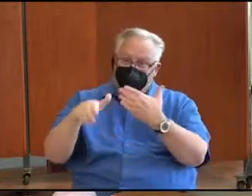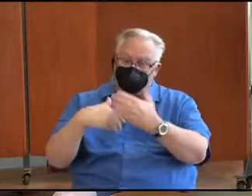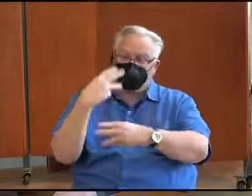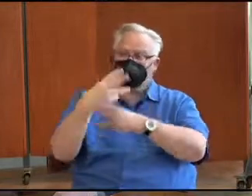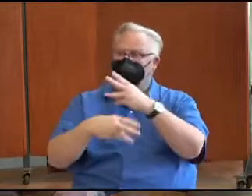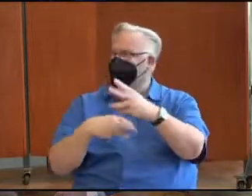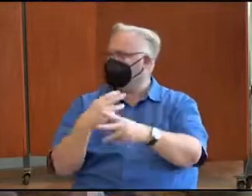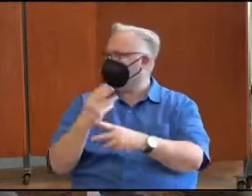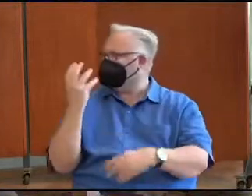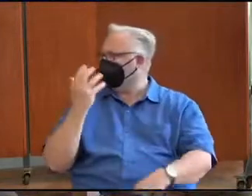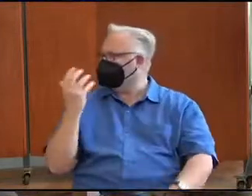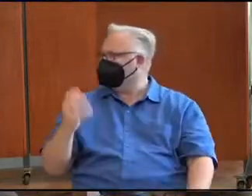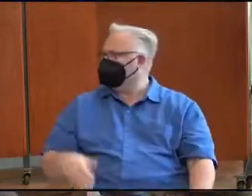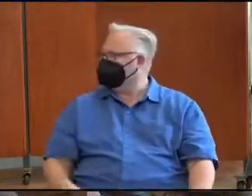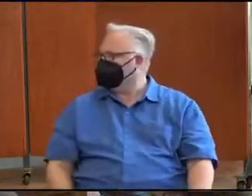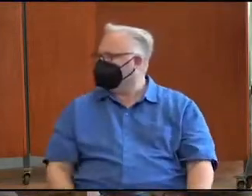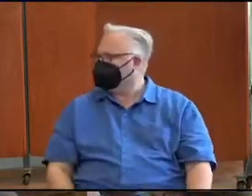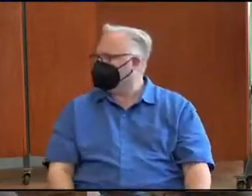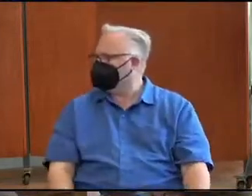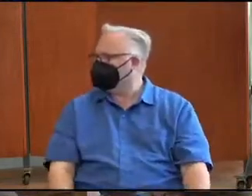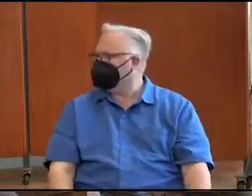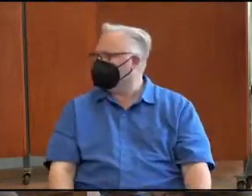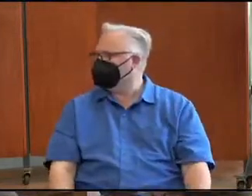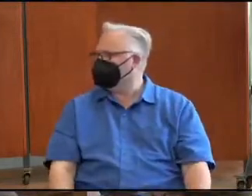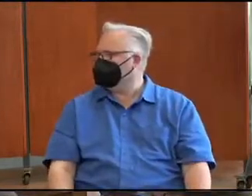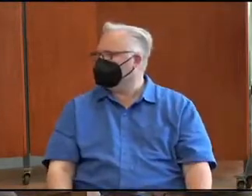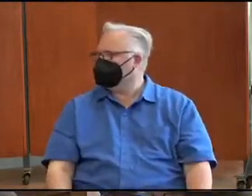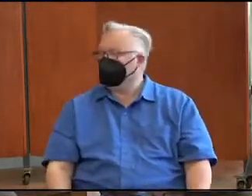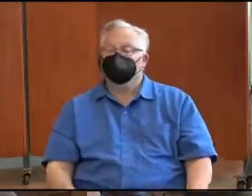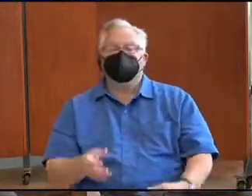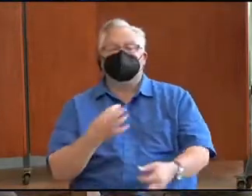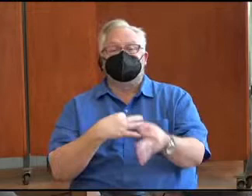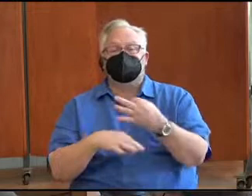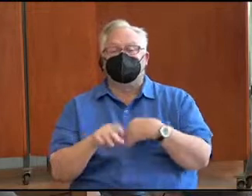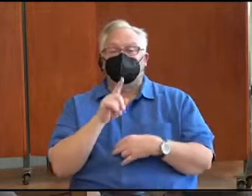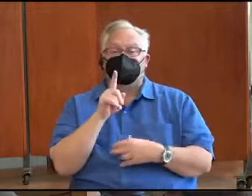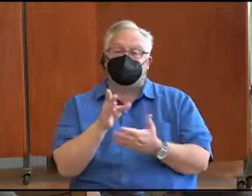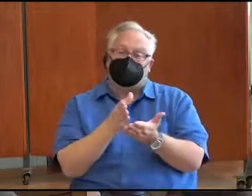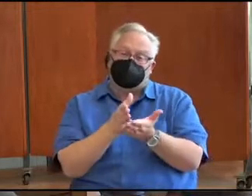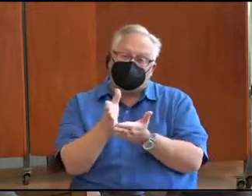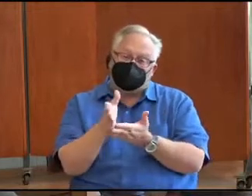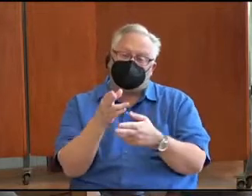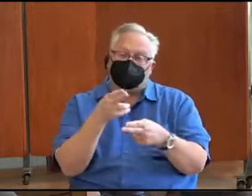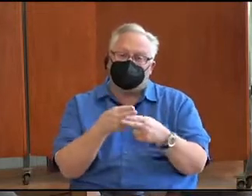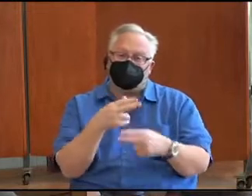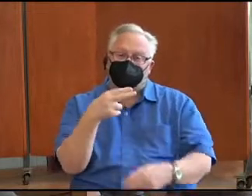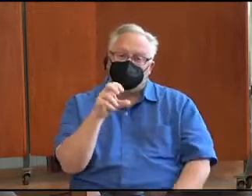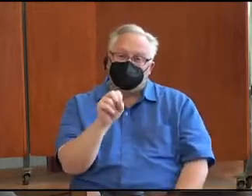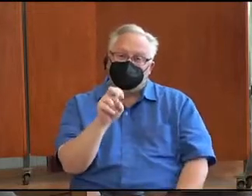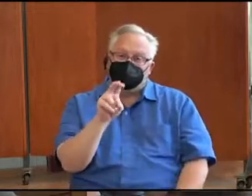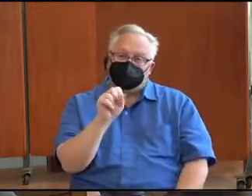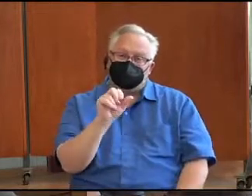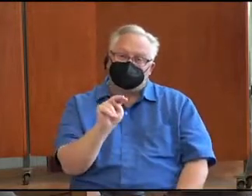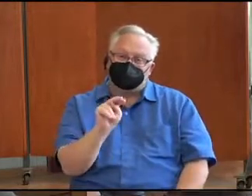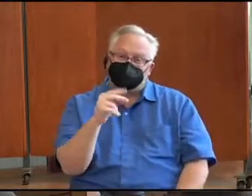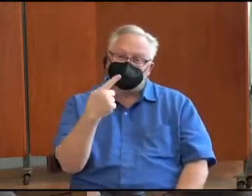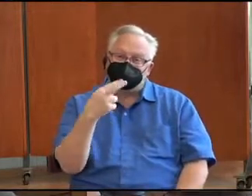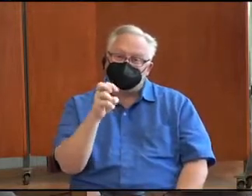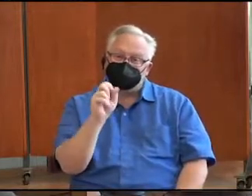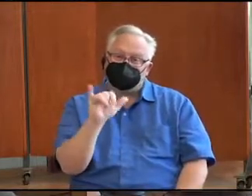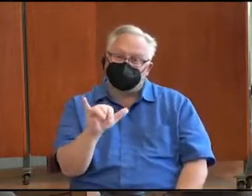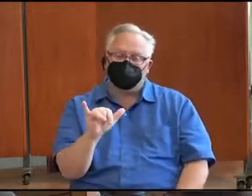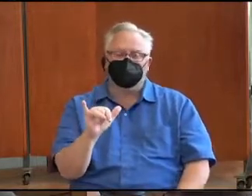Whoa! I went from having a very plain name, Susan Gray, to